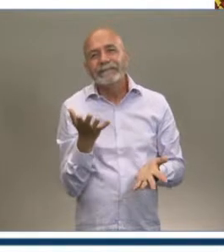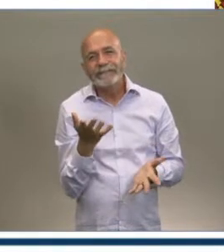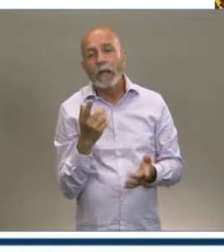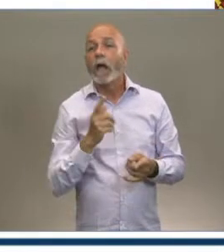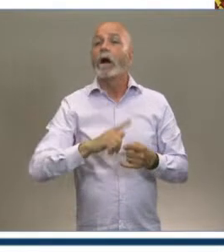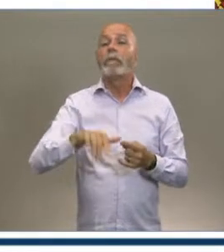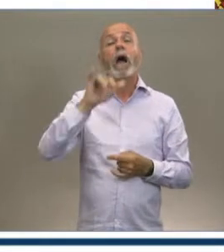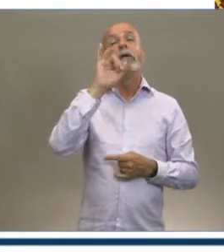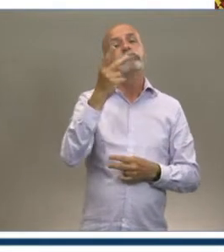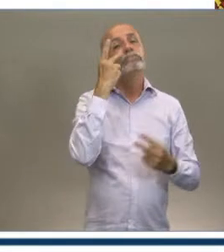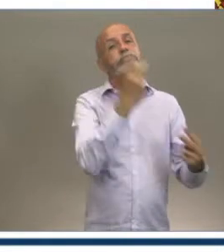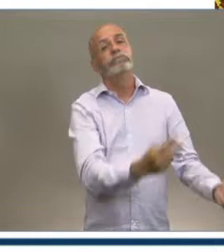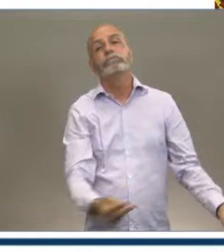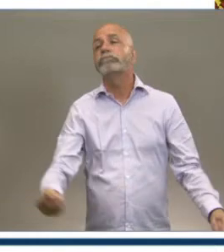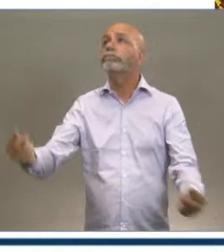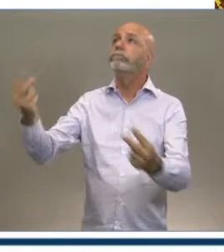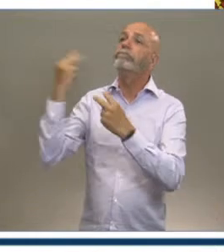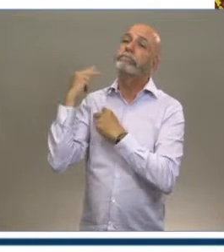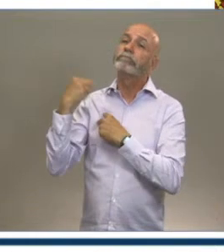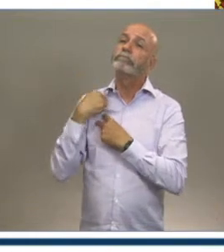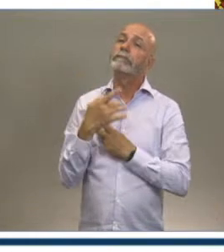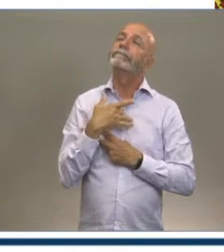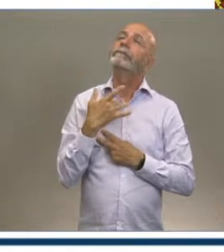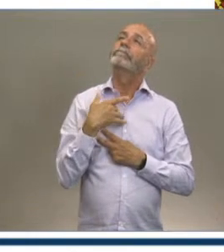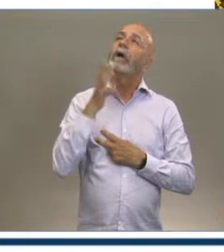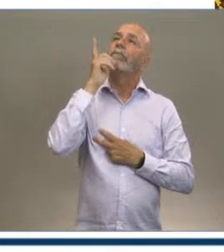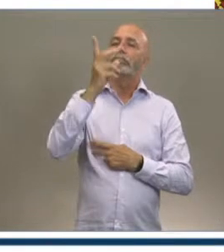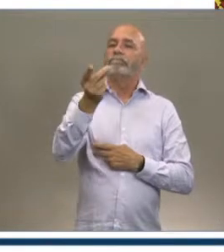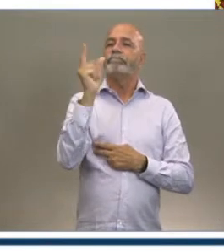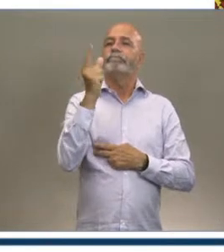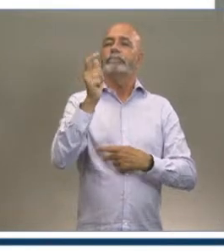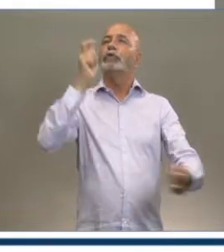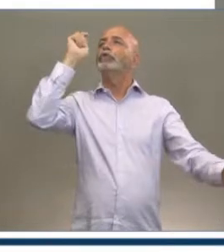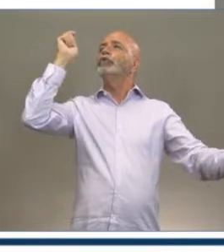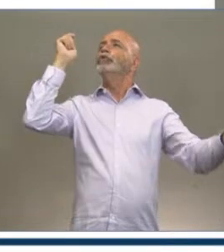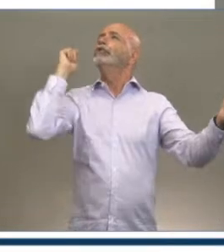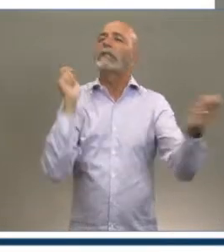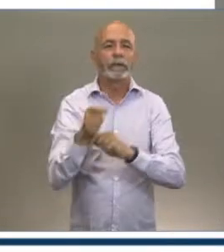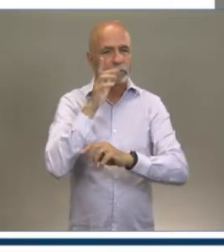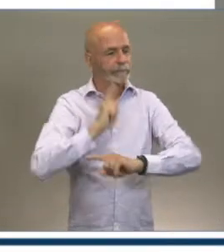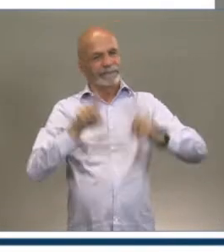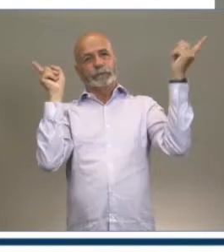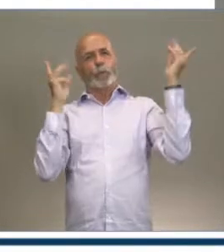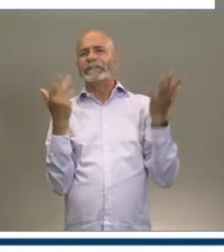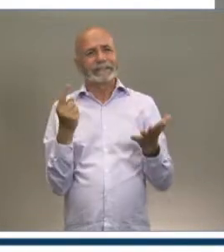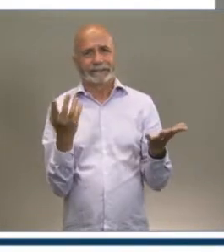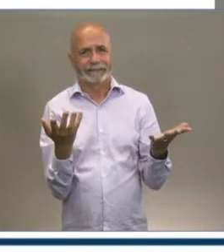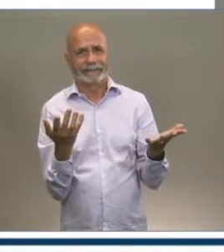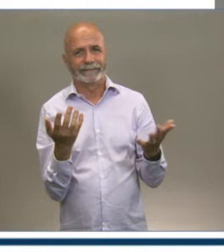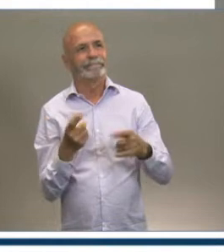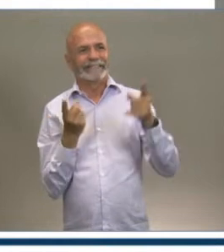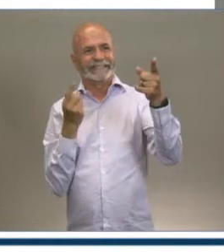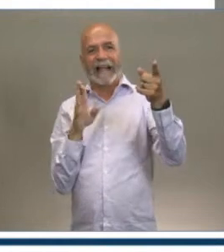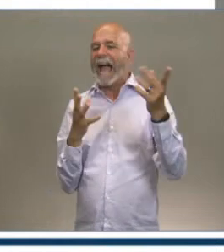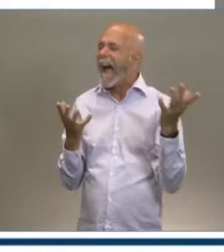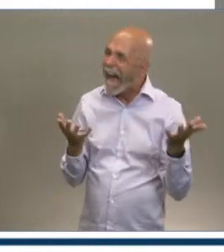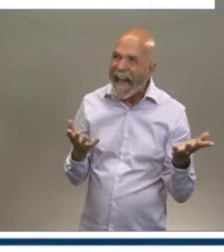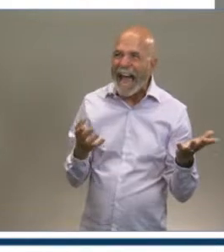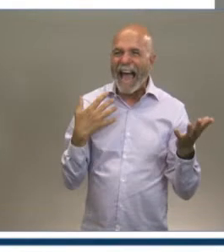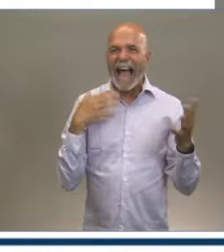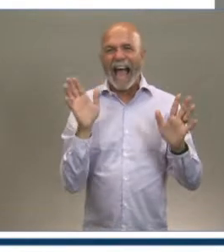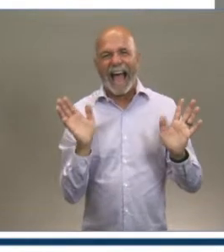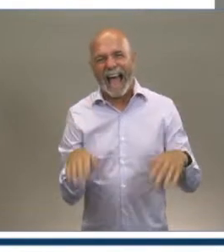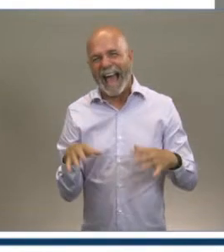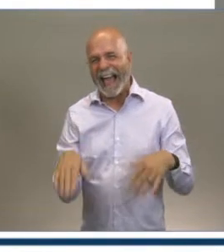differently? I haven't had time to stop and talk about that. I mean, in a complex response over 18 months, nobody's going to get everything